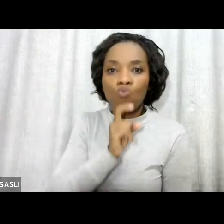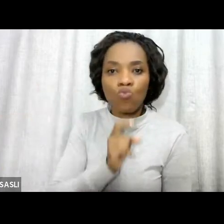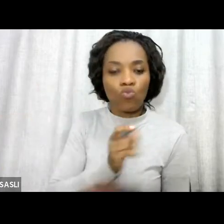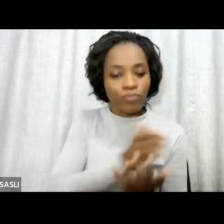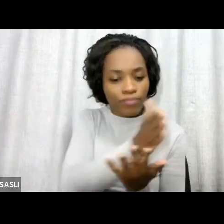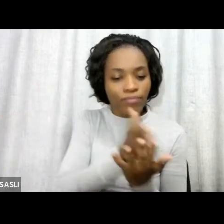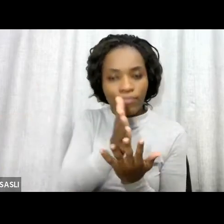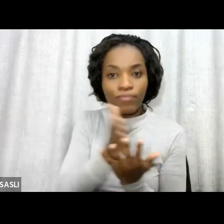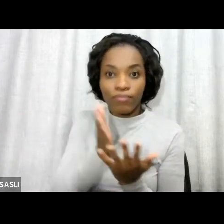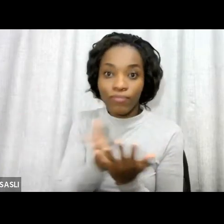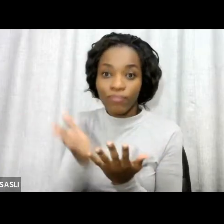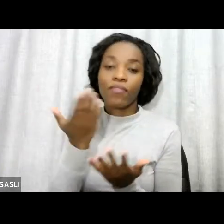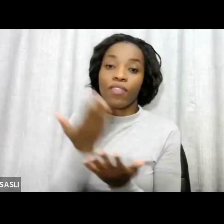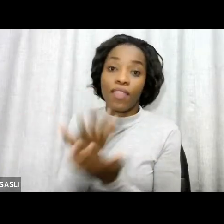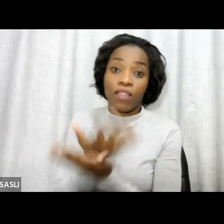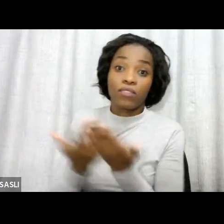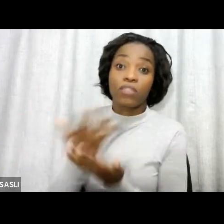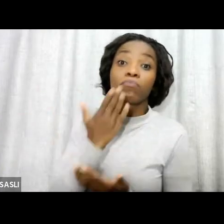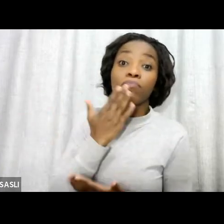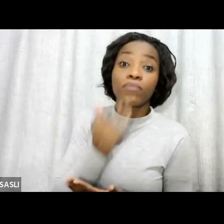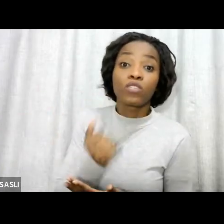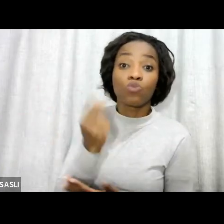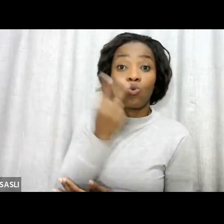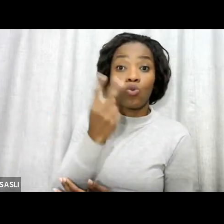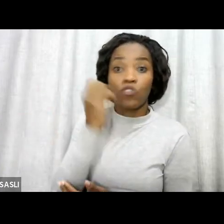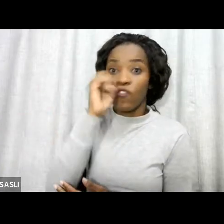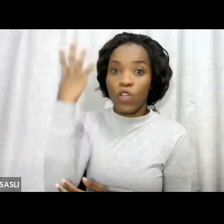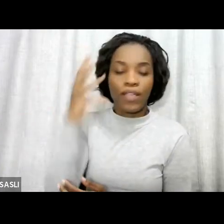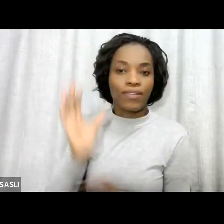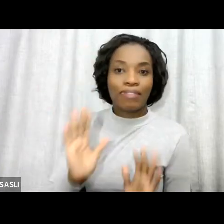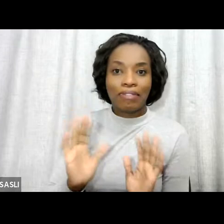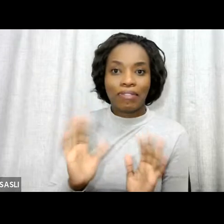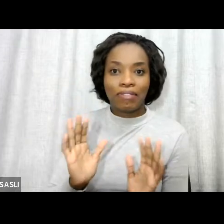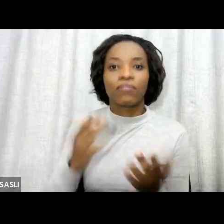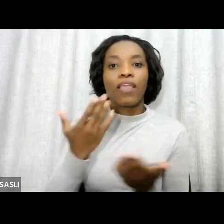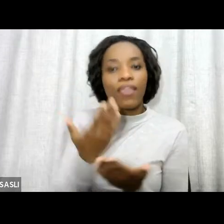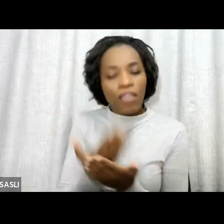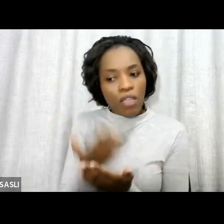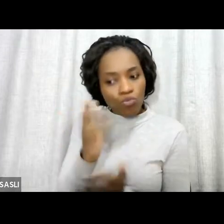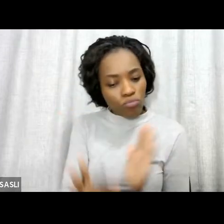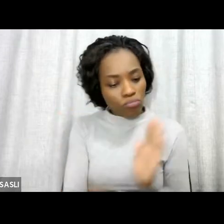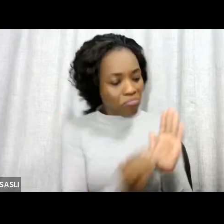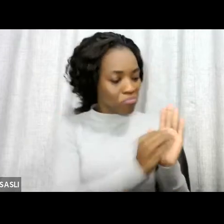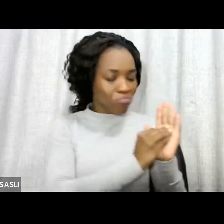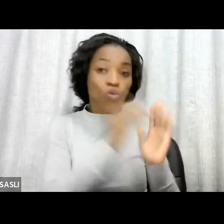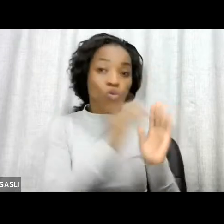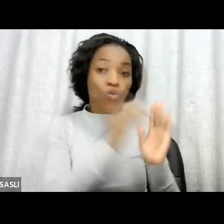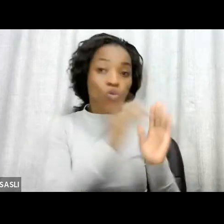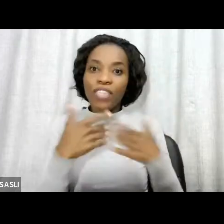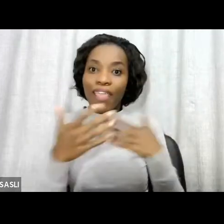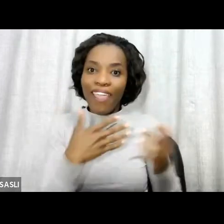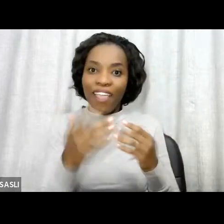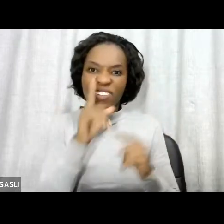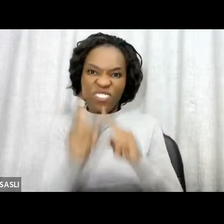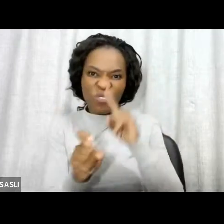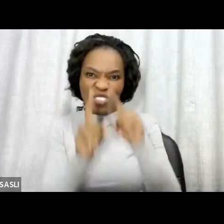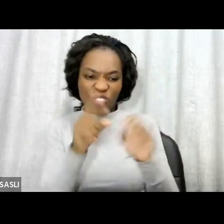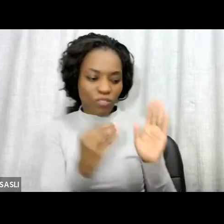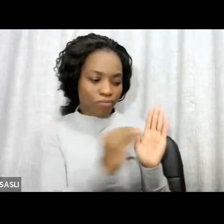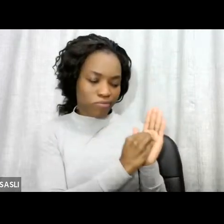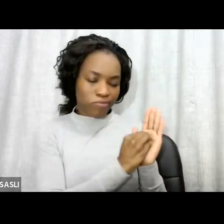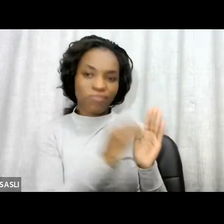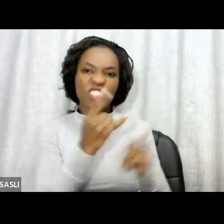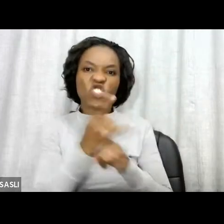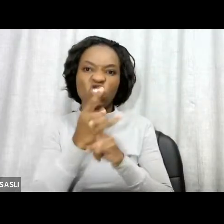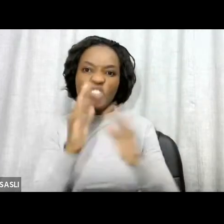gentlemen, please do also not forget that you have the option of posting your questions in the chat box. Our next presenter is Mr.